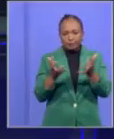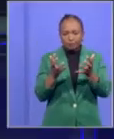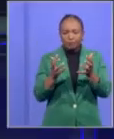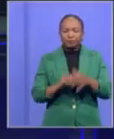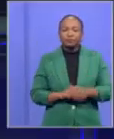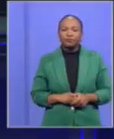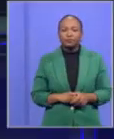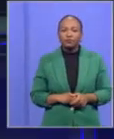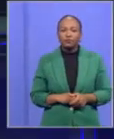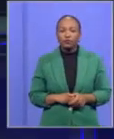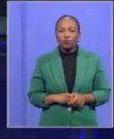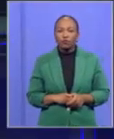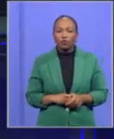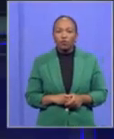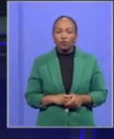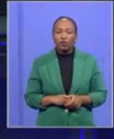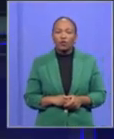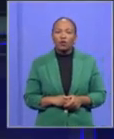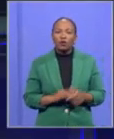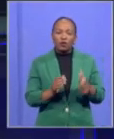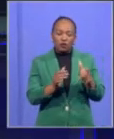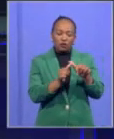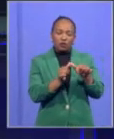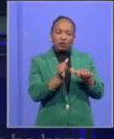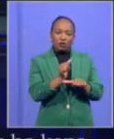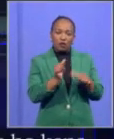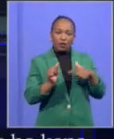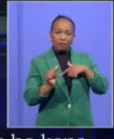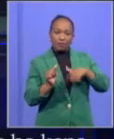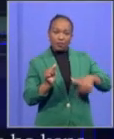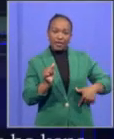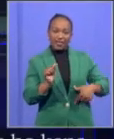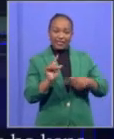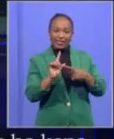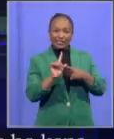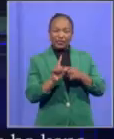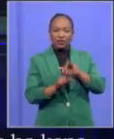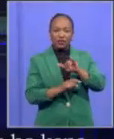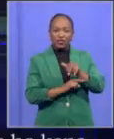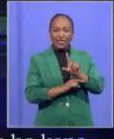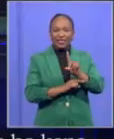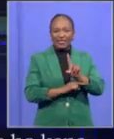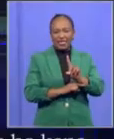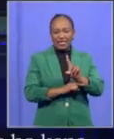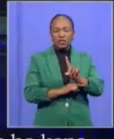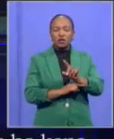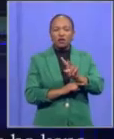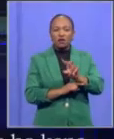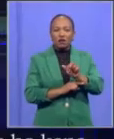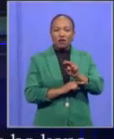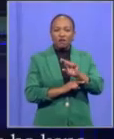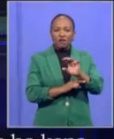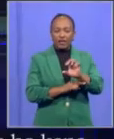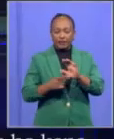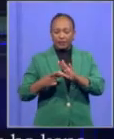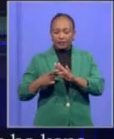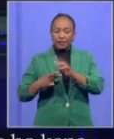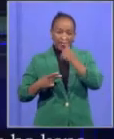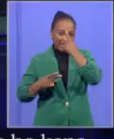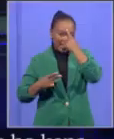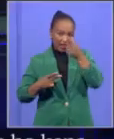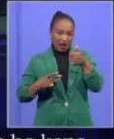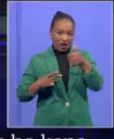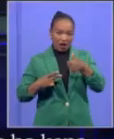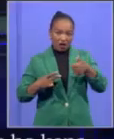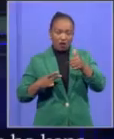le leng re fumana hore motlatsi wa mopresidente wa naha ya America Ellen J.D. Vance le tonakgolo ya India Narendra Modi ba bontshitse o